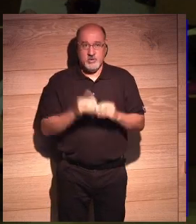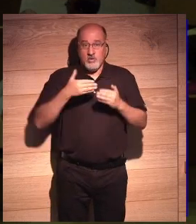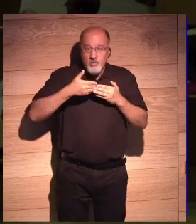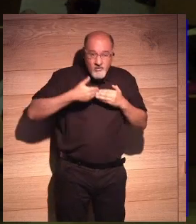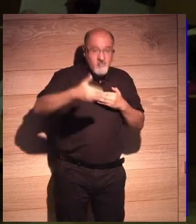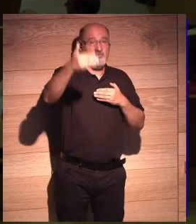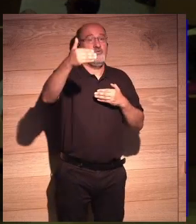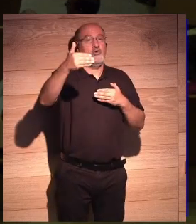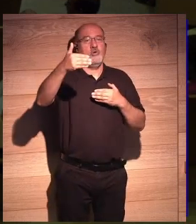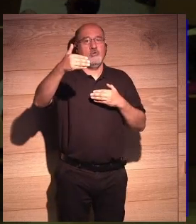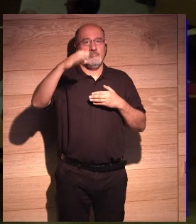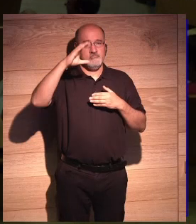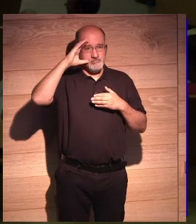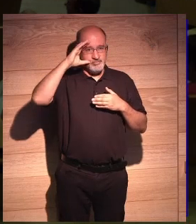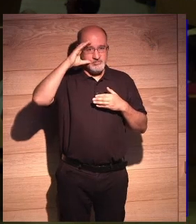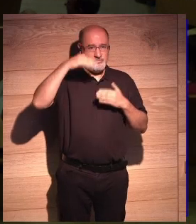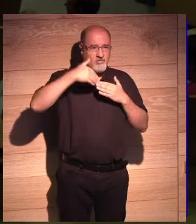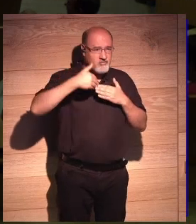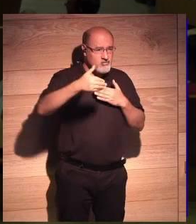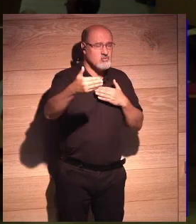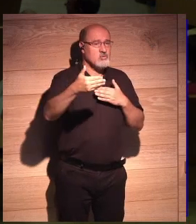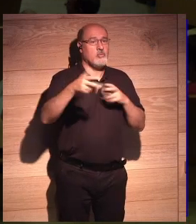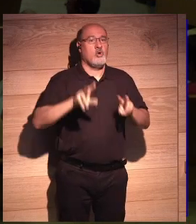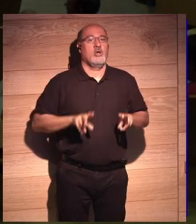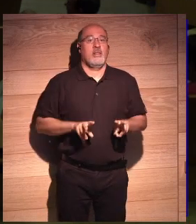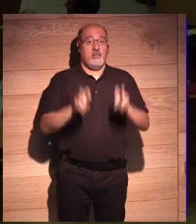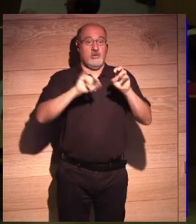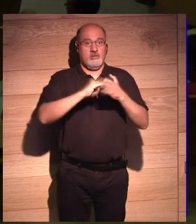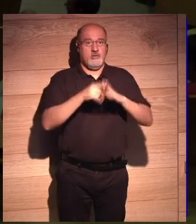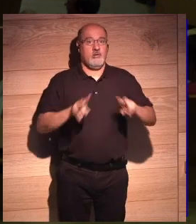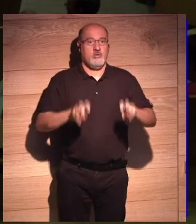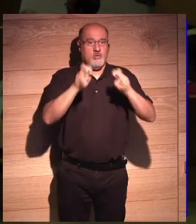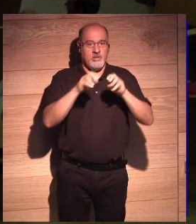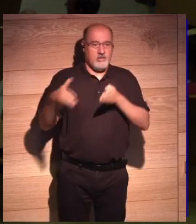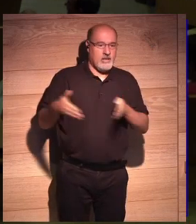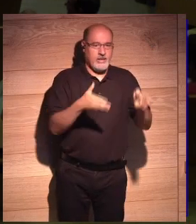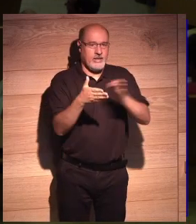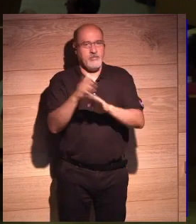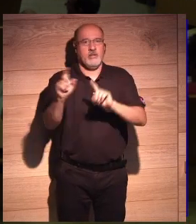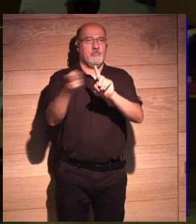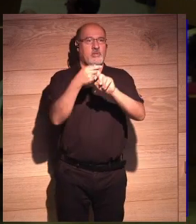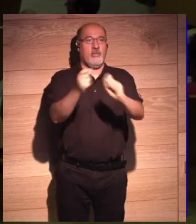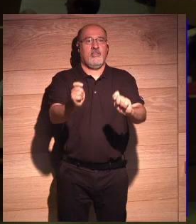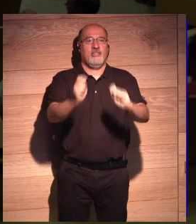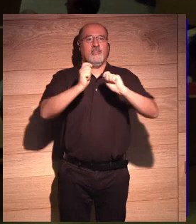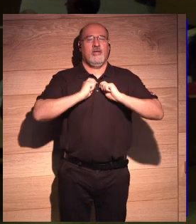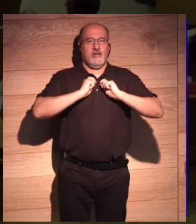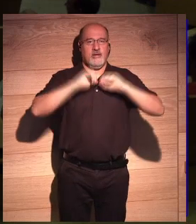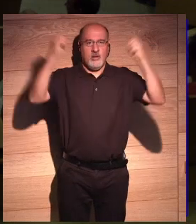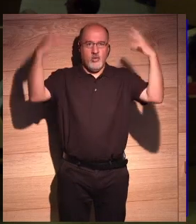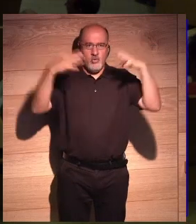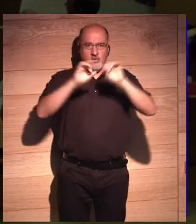because to think for the future and is what could boost the innovation path. And I think